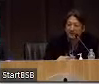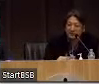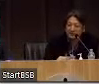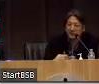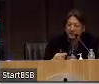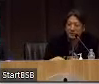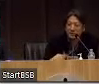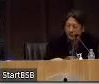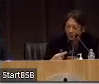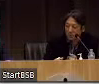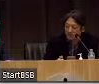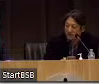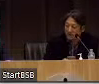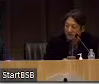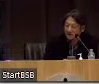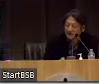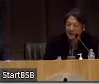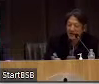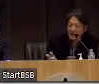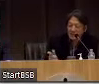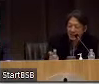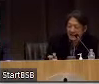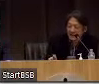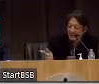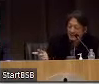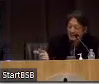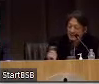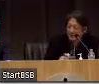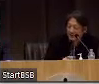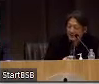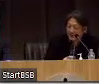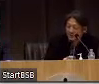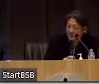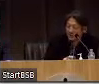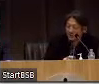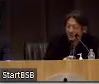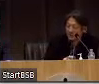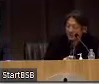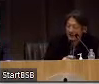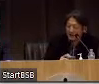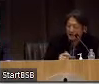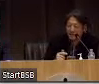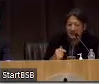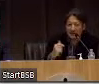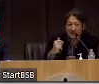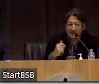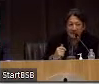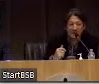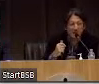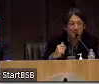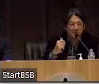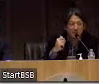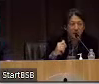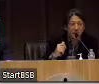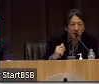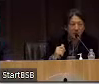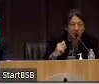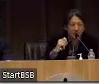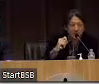that need support with other states. And by every team, we had